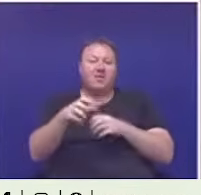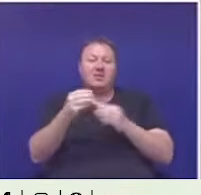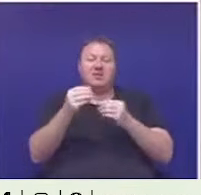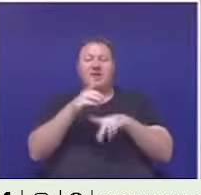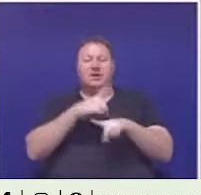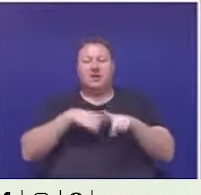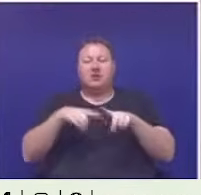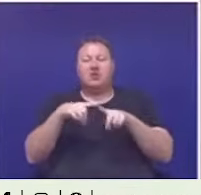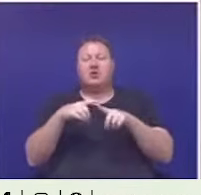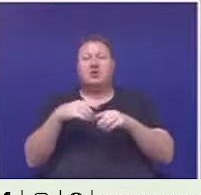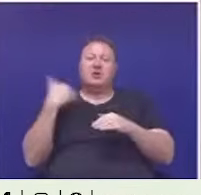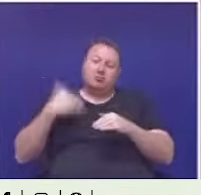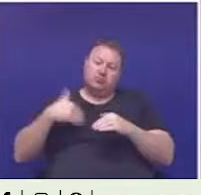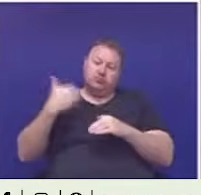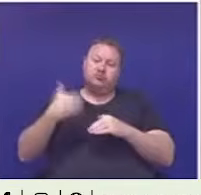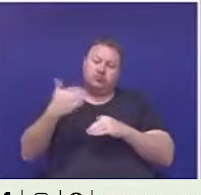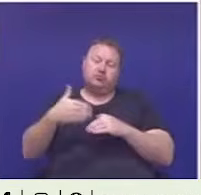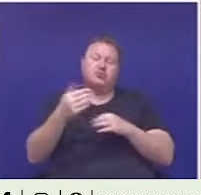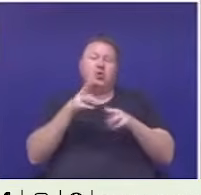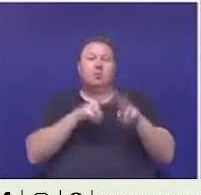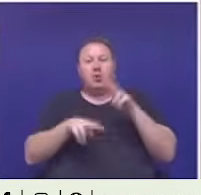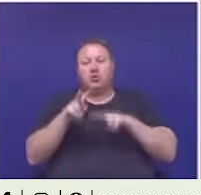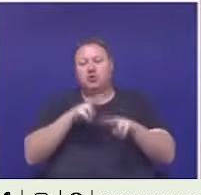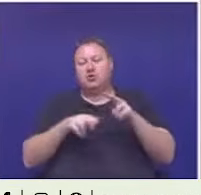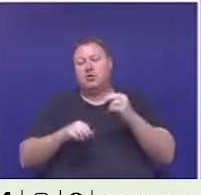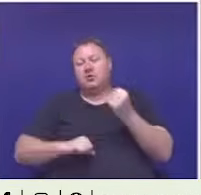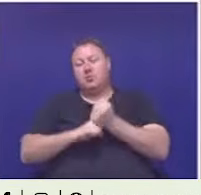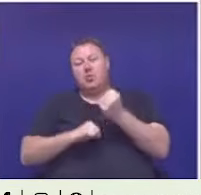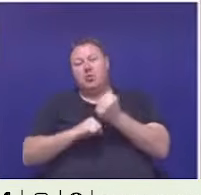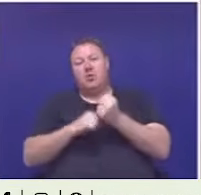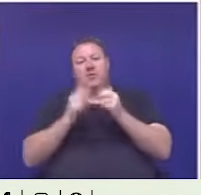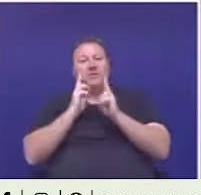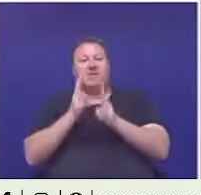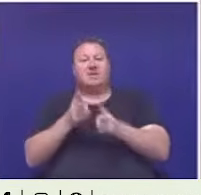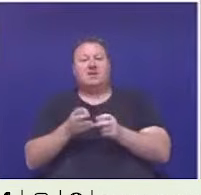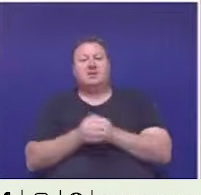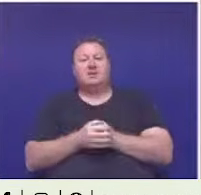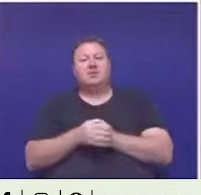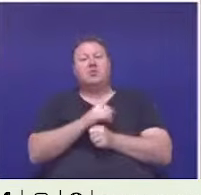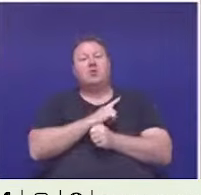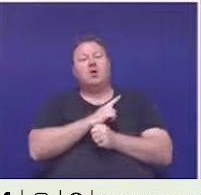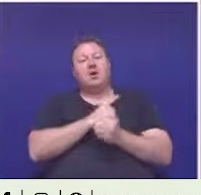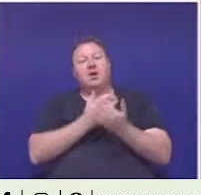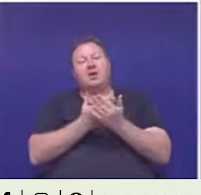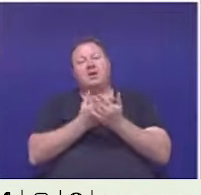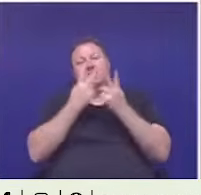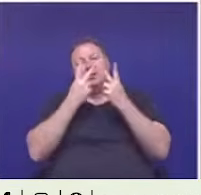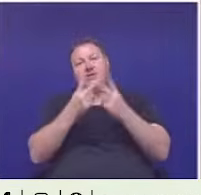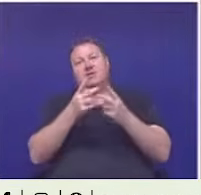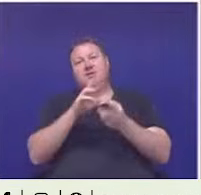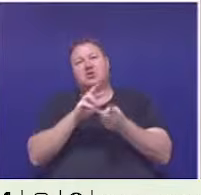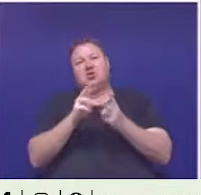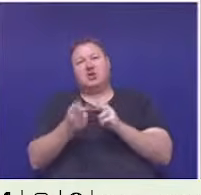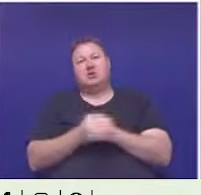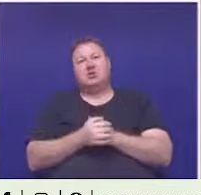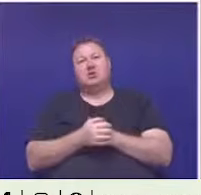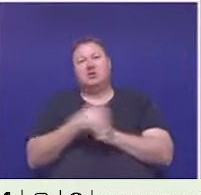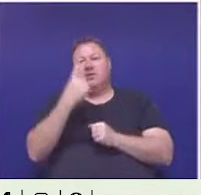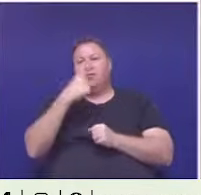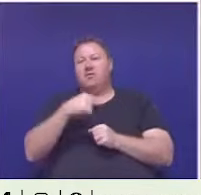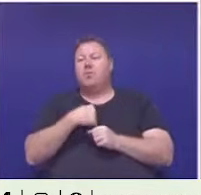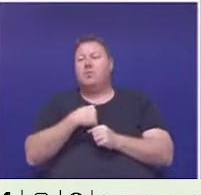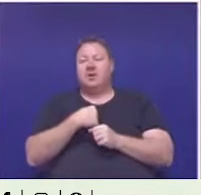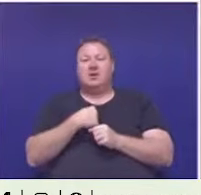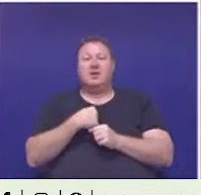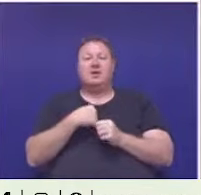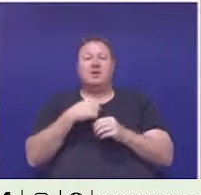do routine monitoring and supporting visits so that we can really see the change. For me, more than anything, the